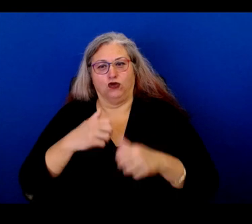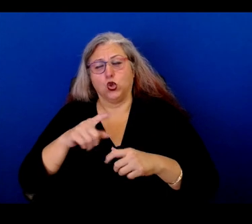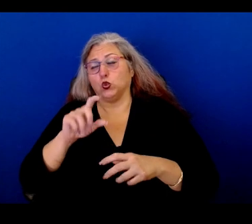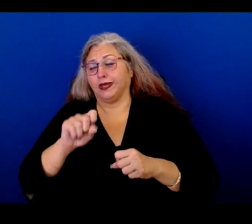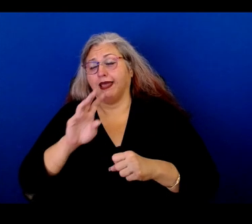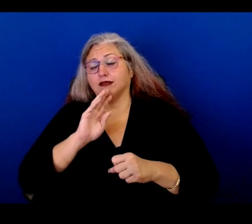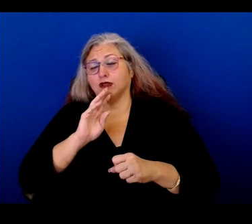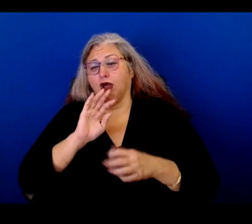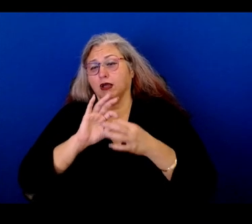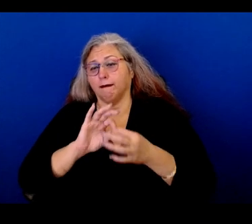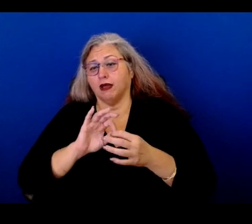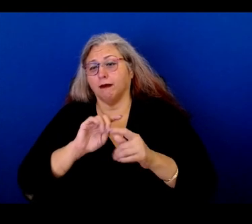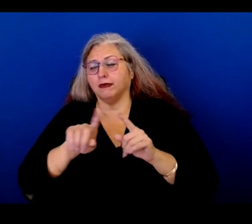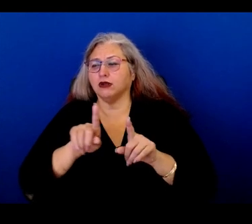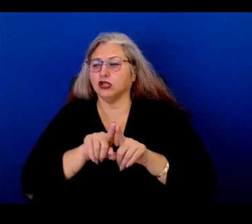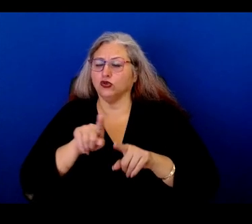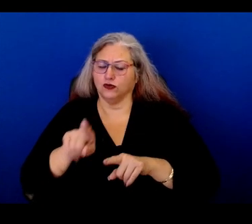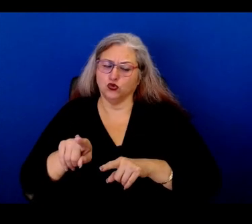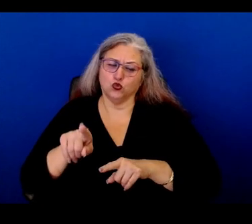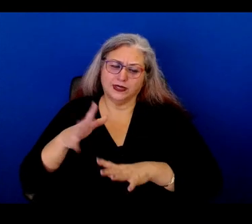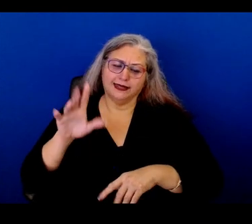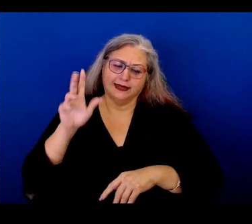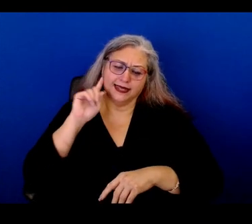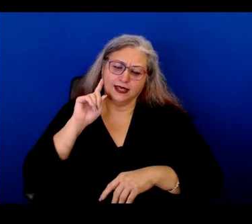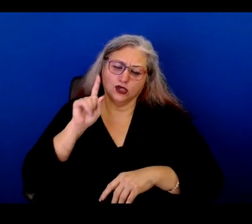want, but I've also heard you say,